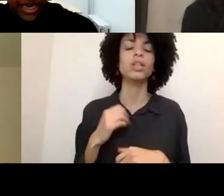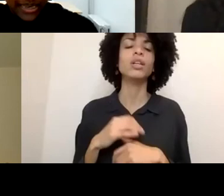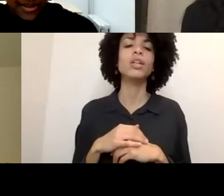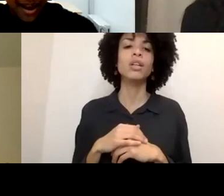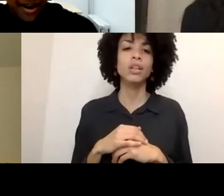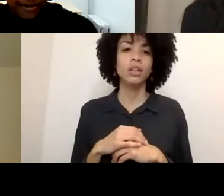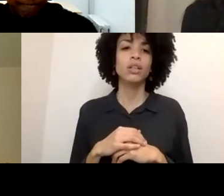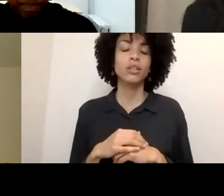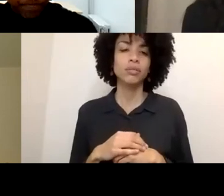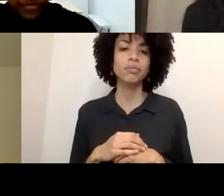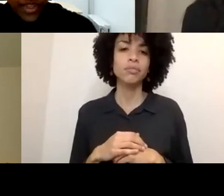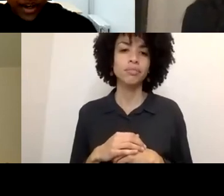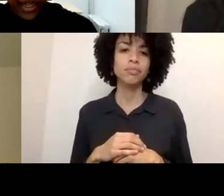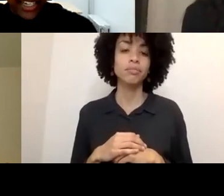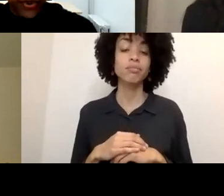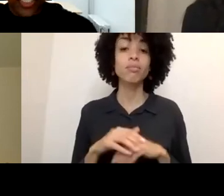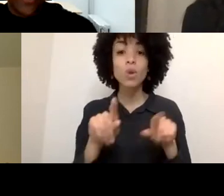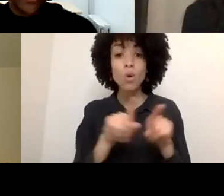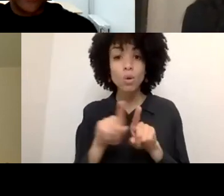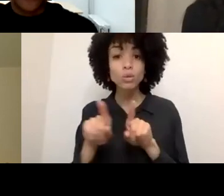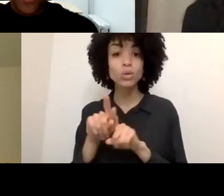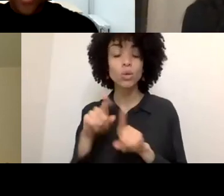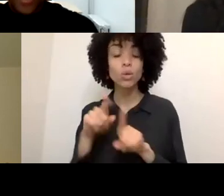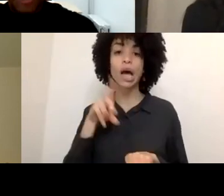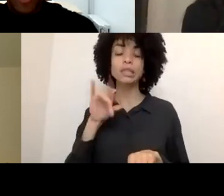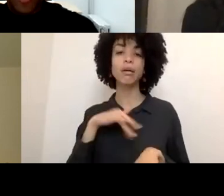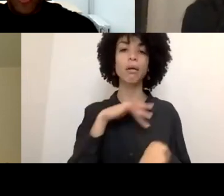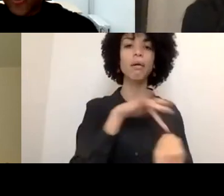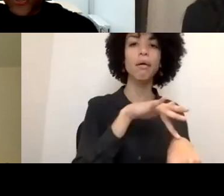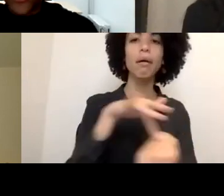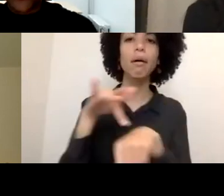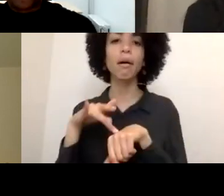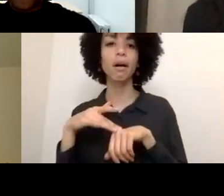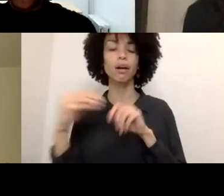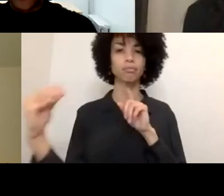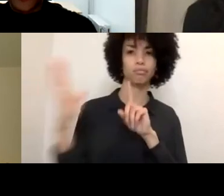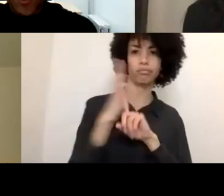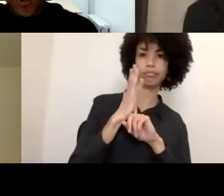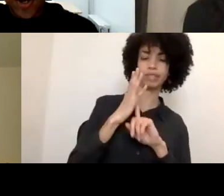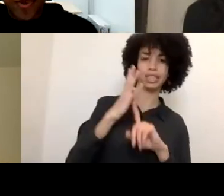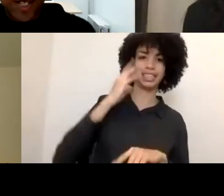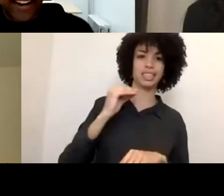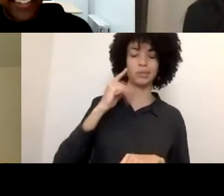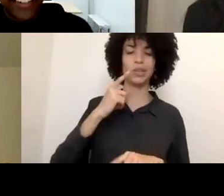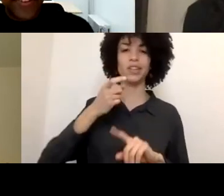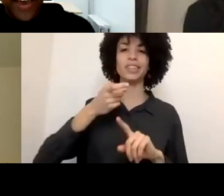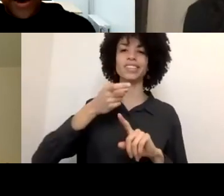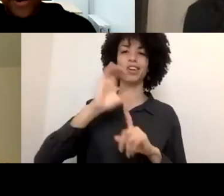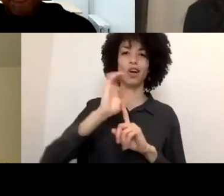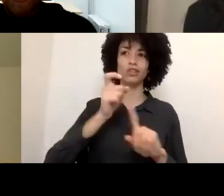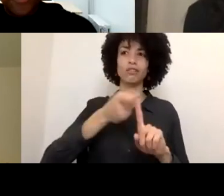many ways, got to experience culture sort of from the more institutional